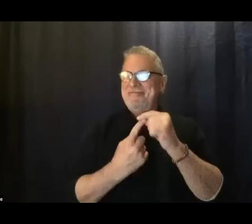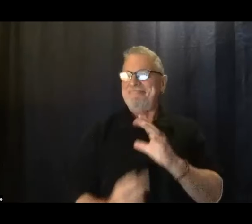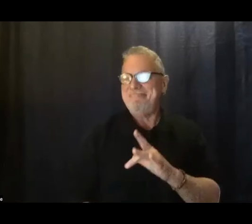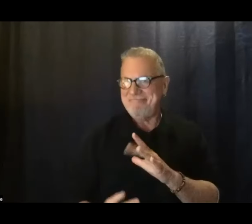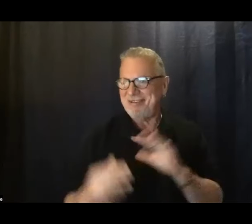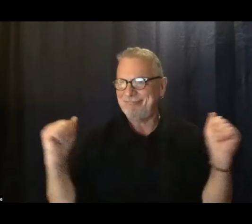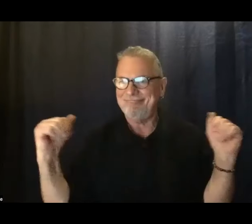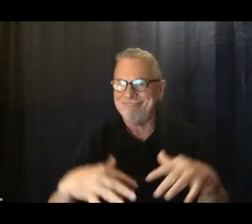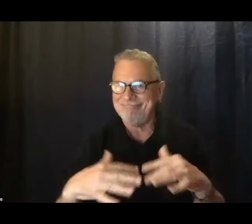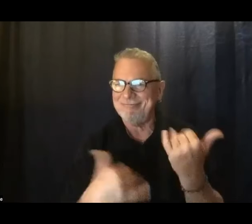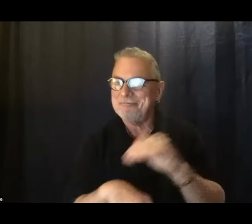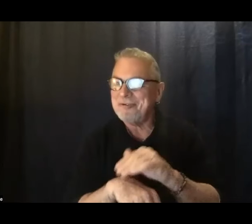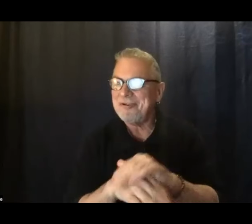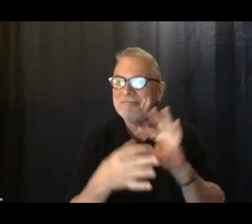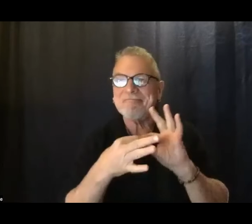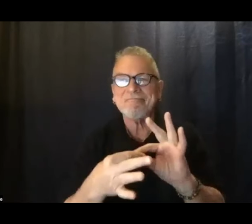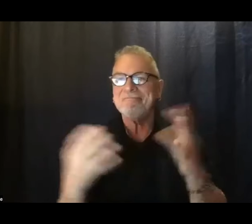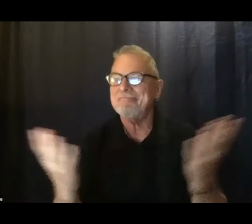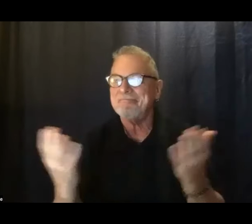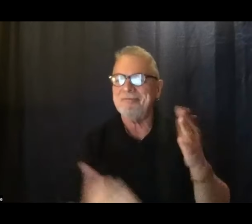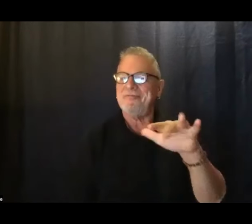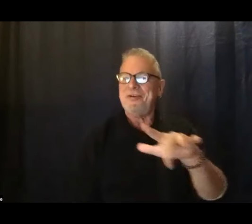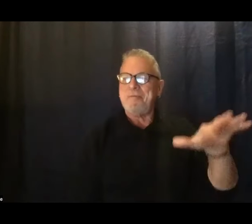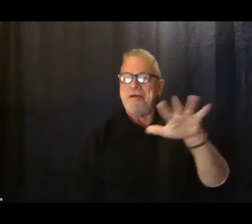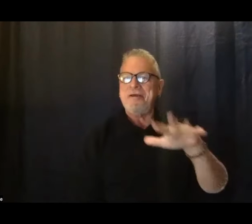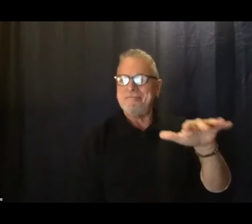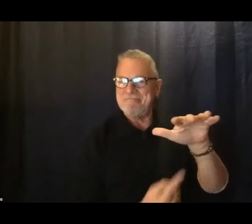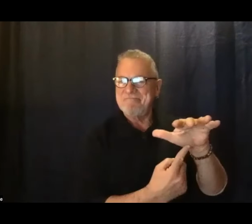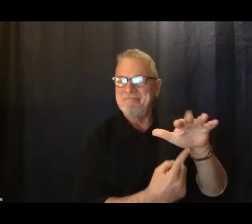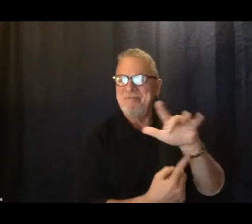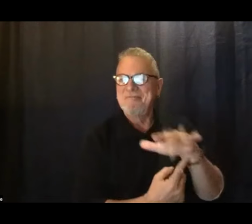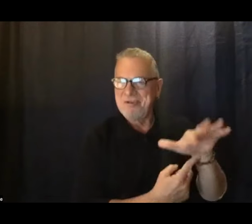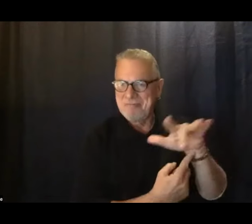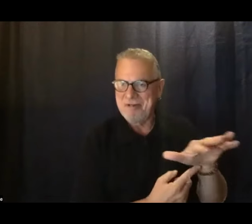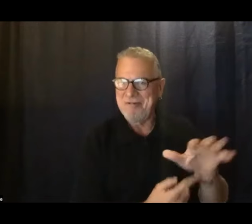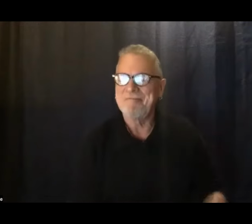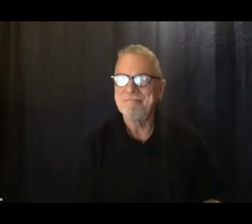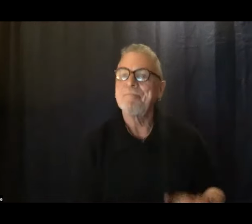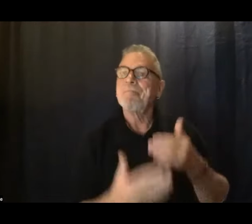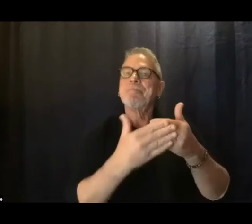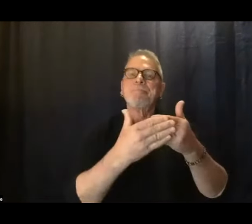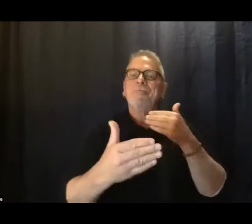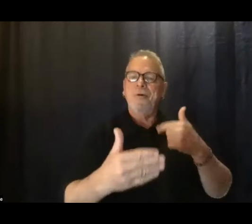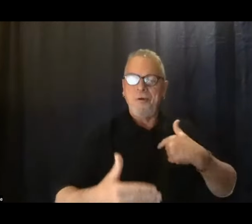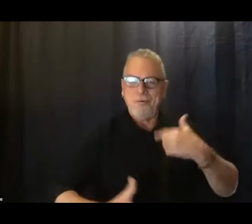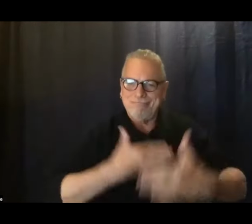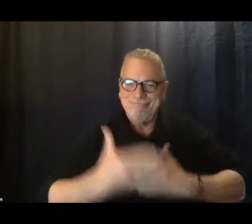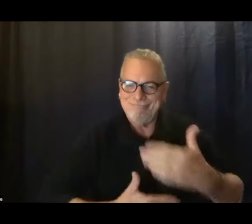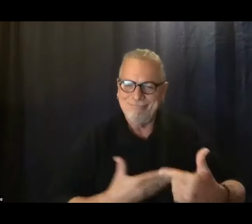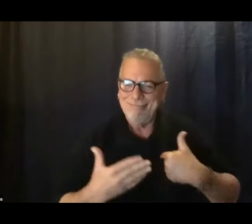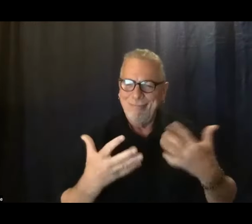Welcome everyone this evening. Welcome tonight. Pretty excited again for that finger spelling